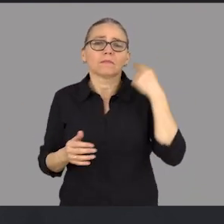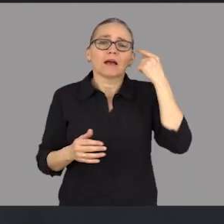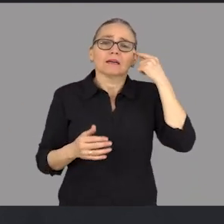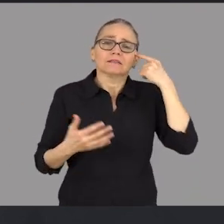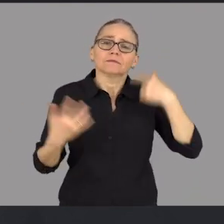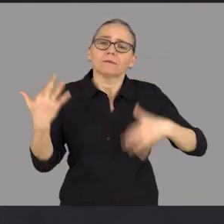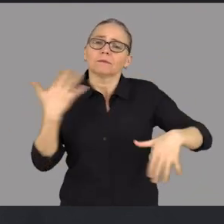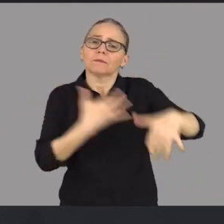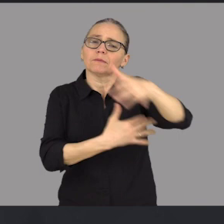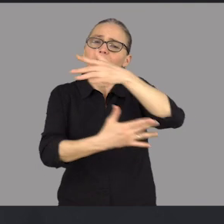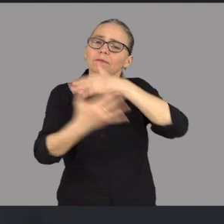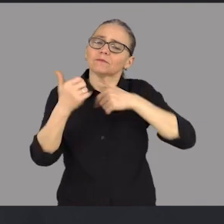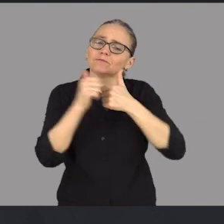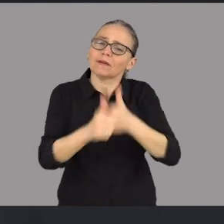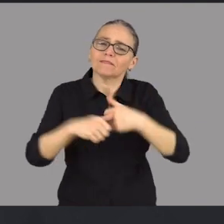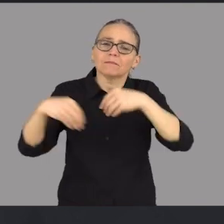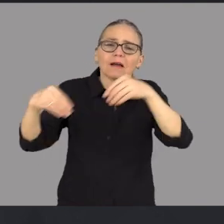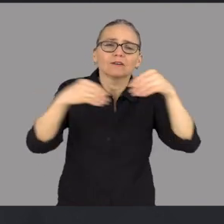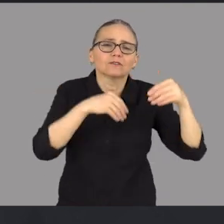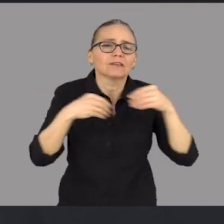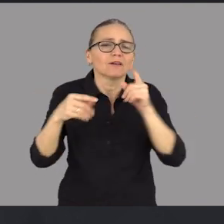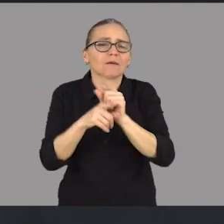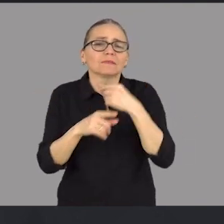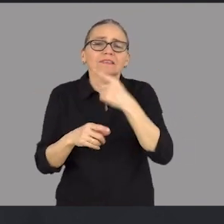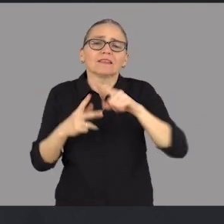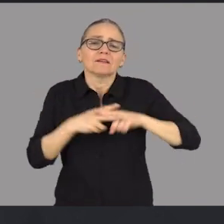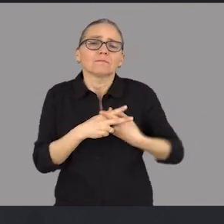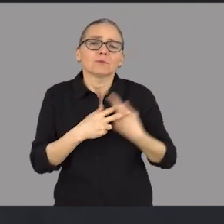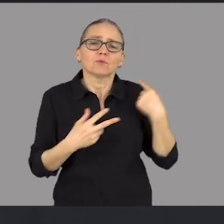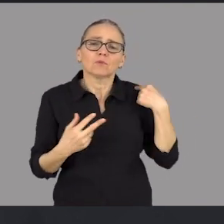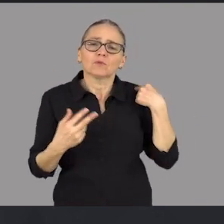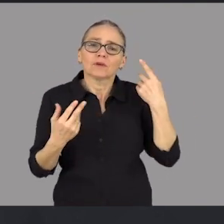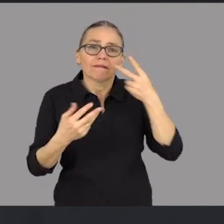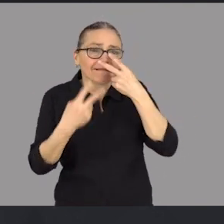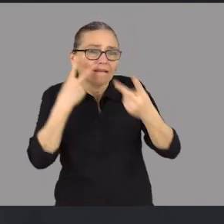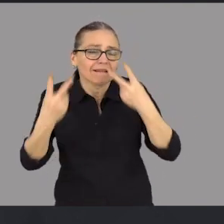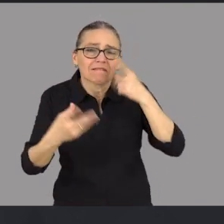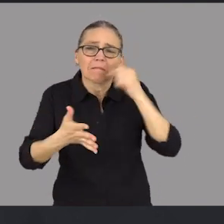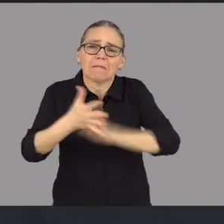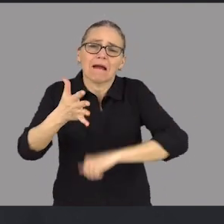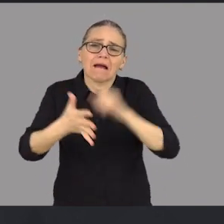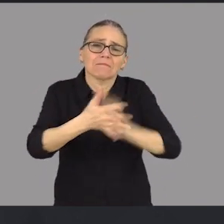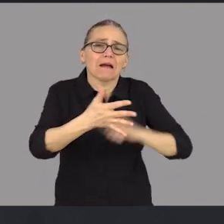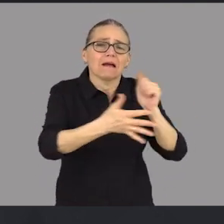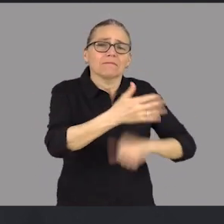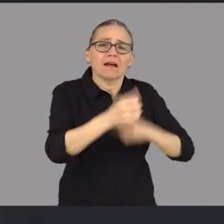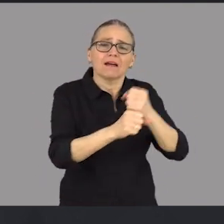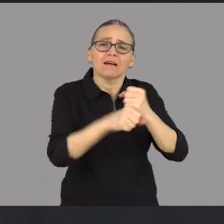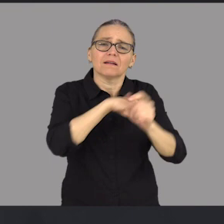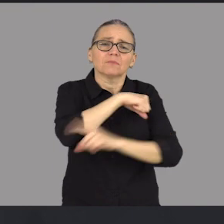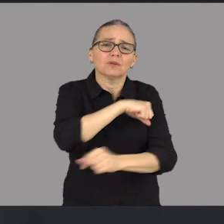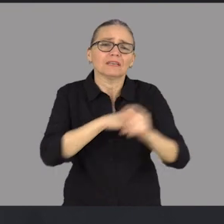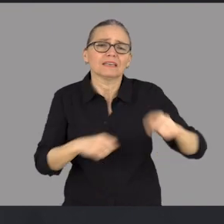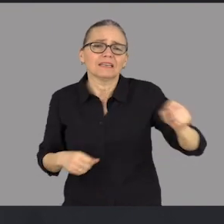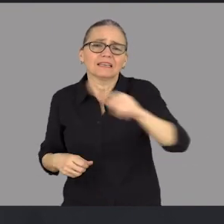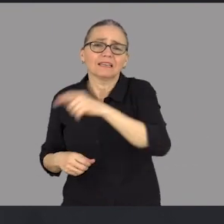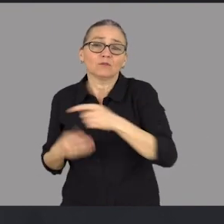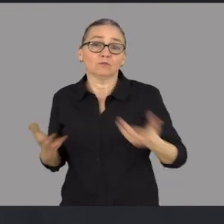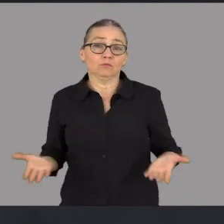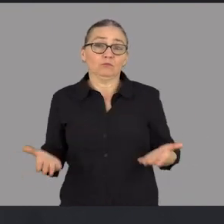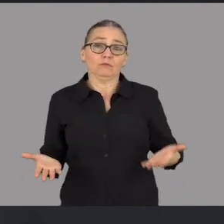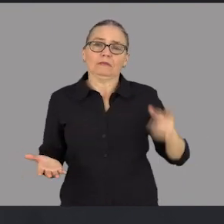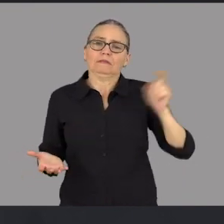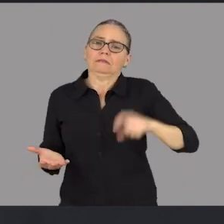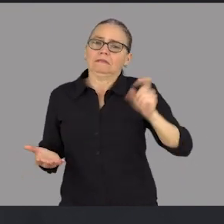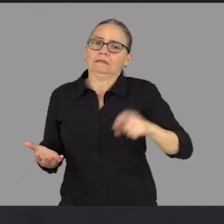have finally turned and the market is, like I said in the very beginning, they're experiencing worker shortages. There